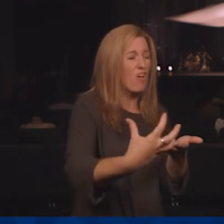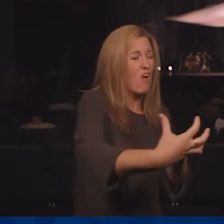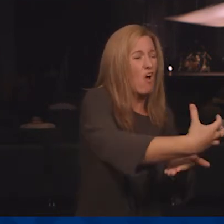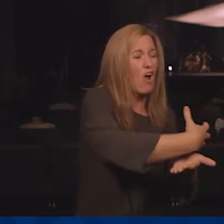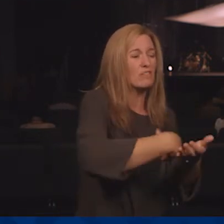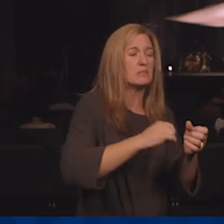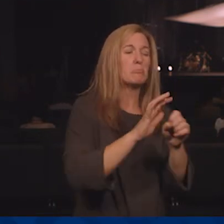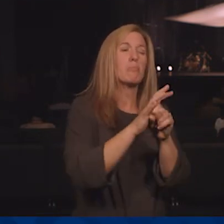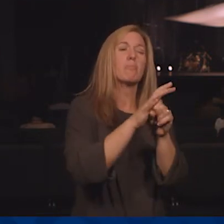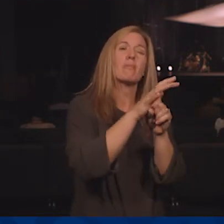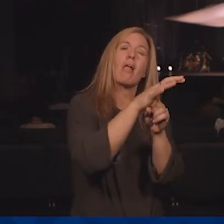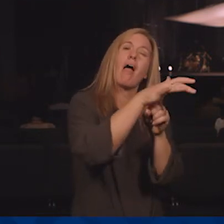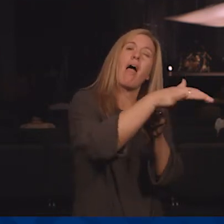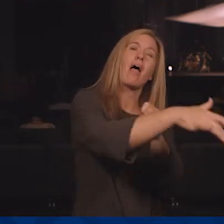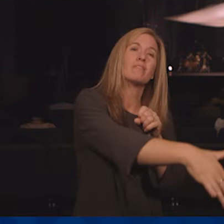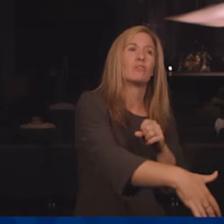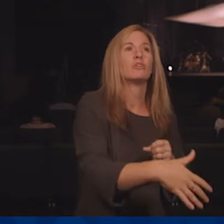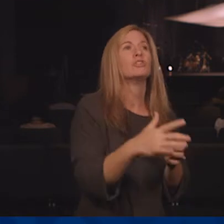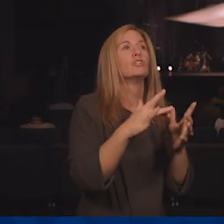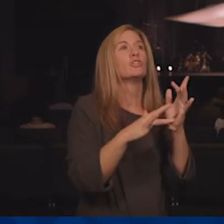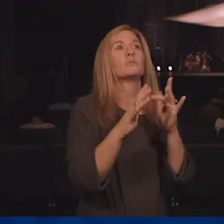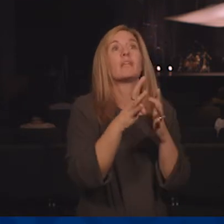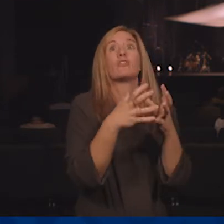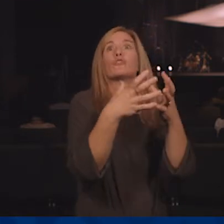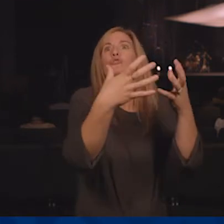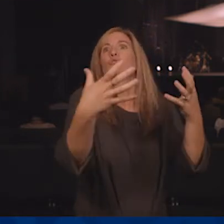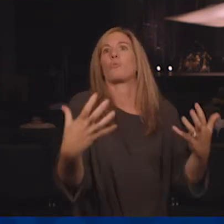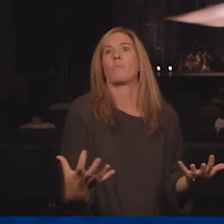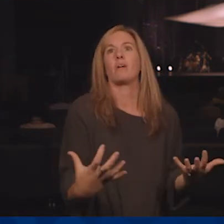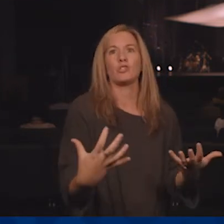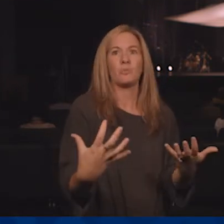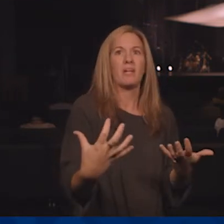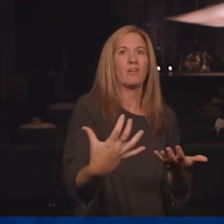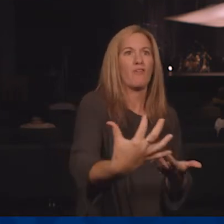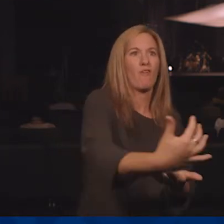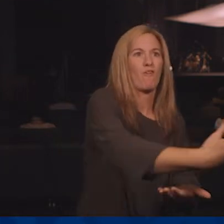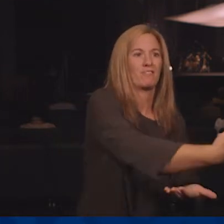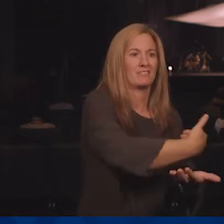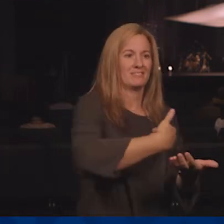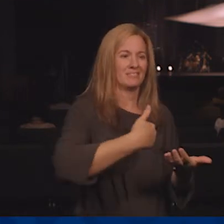gosh, there's so much to harvest. But